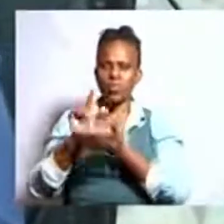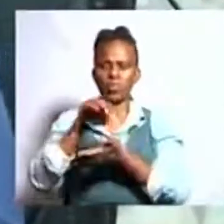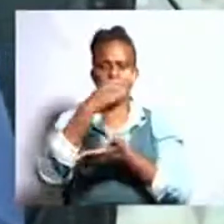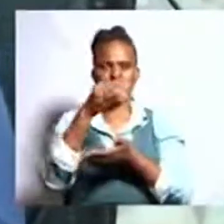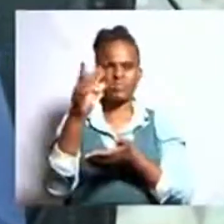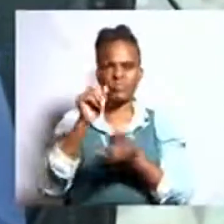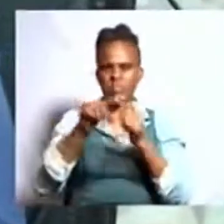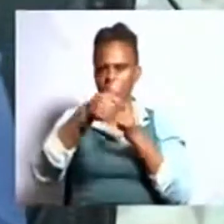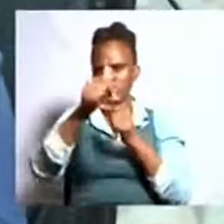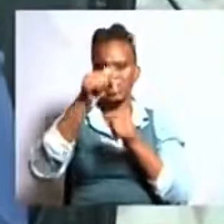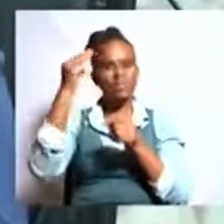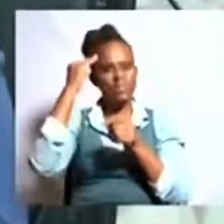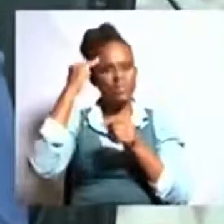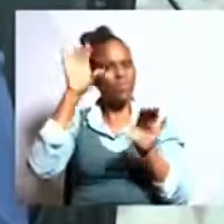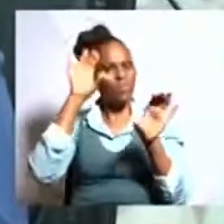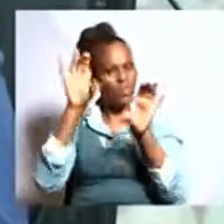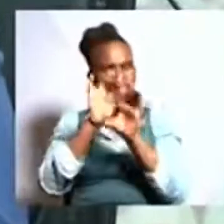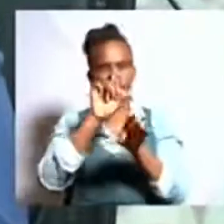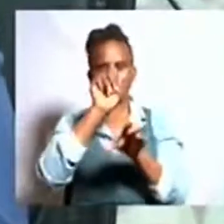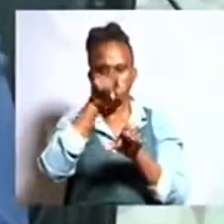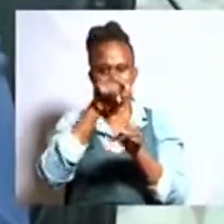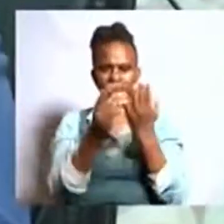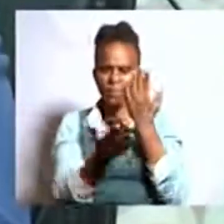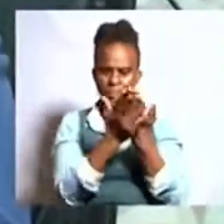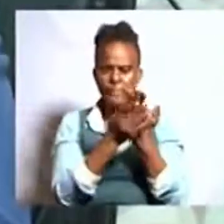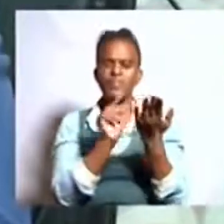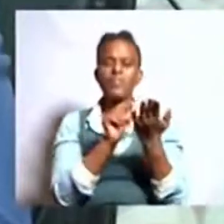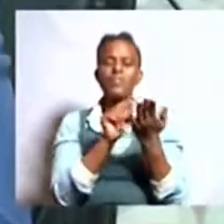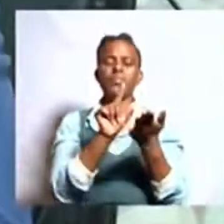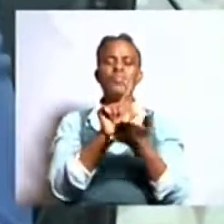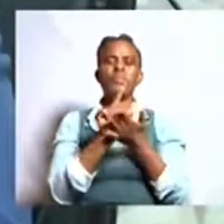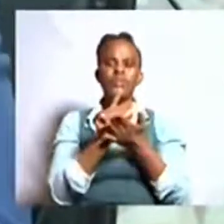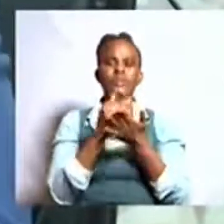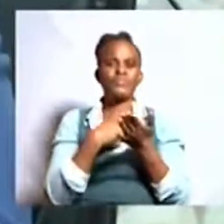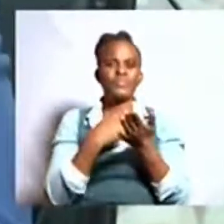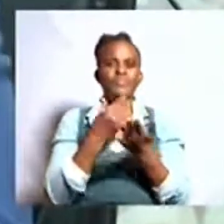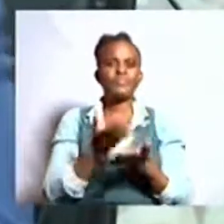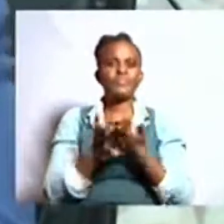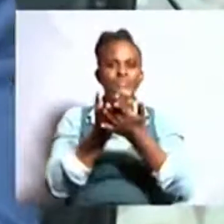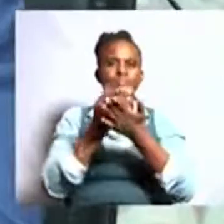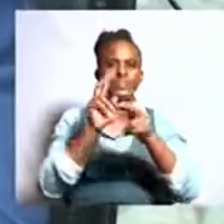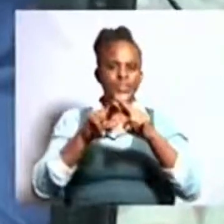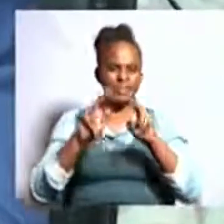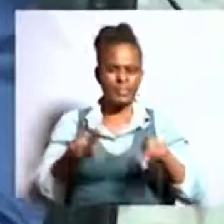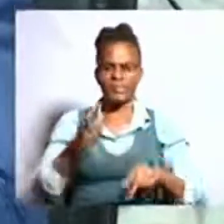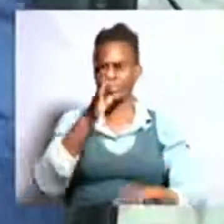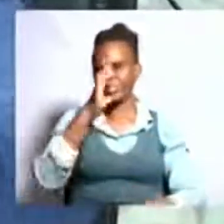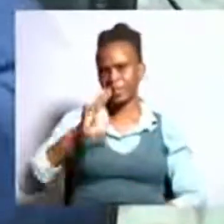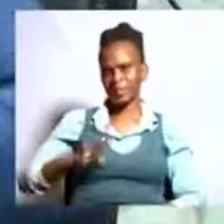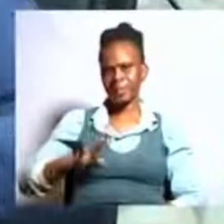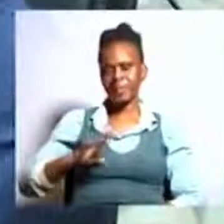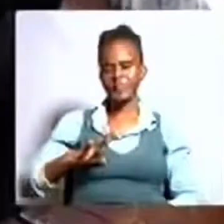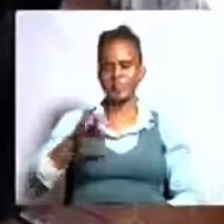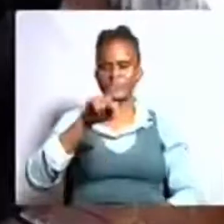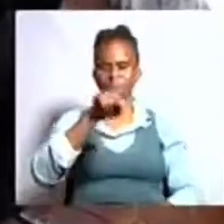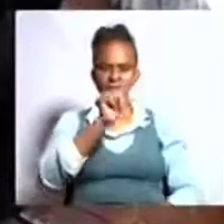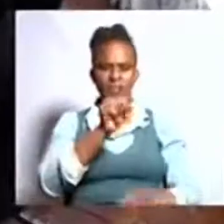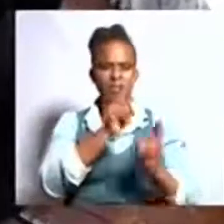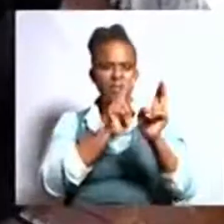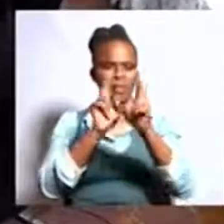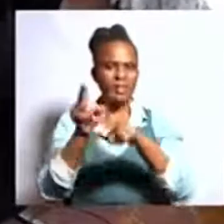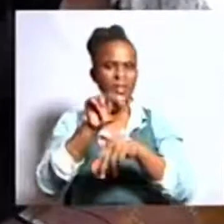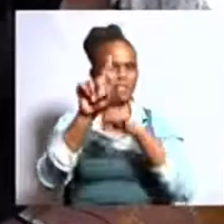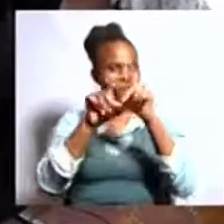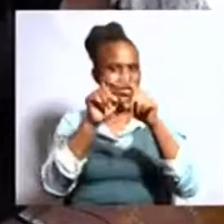was a condition of insurance attached to the loan? I submit, Madam Chairperson. PS, you respond to the question the way